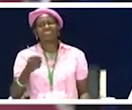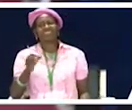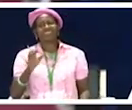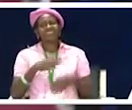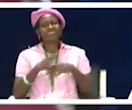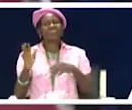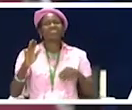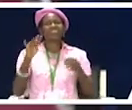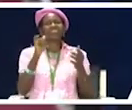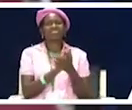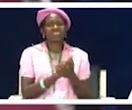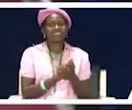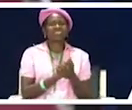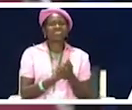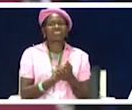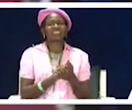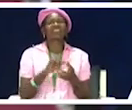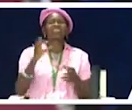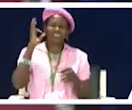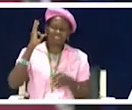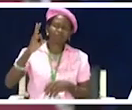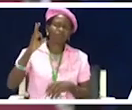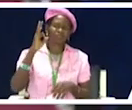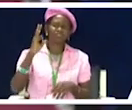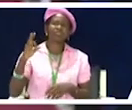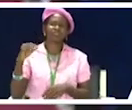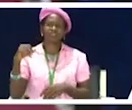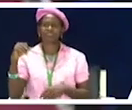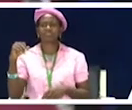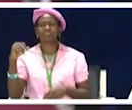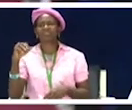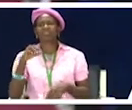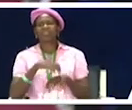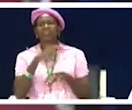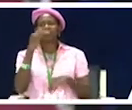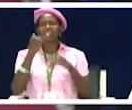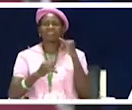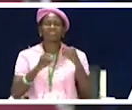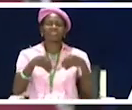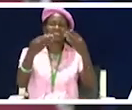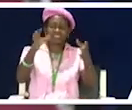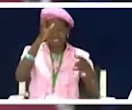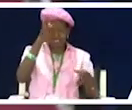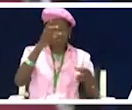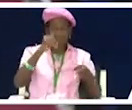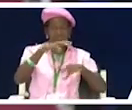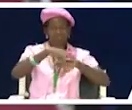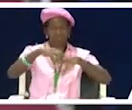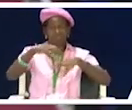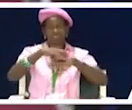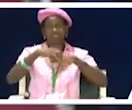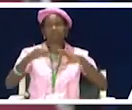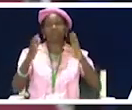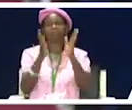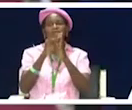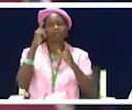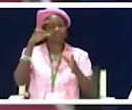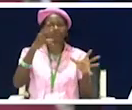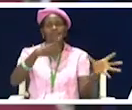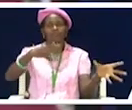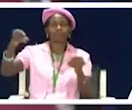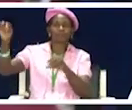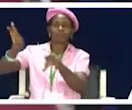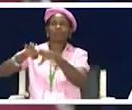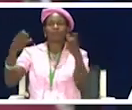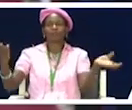After that, you can preach. Finally, give me the envelope. I prayed for them. They left. I